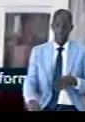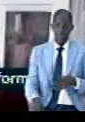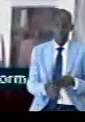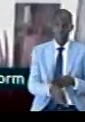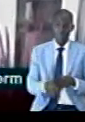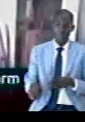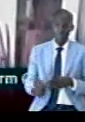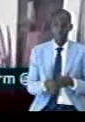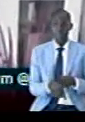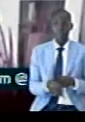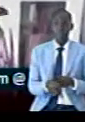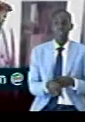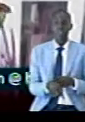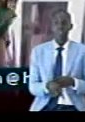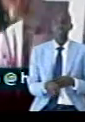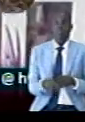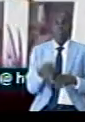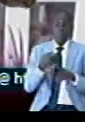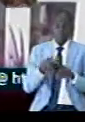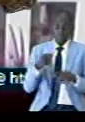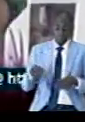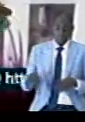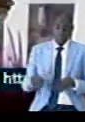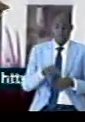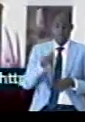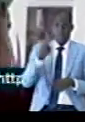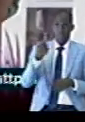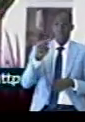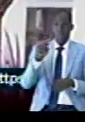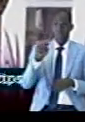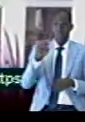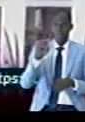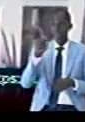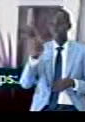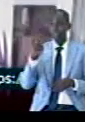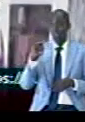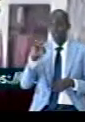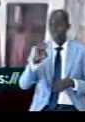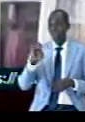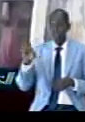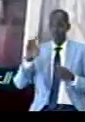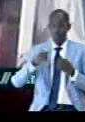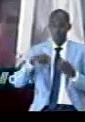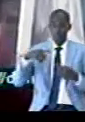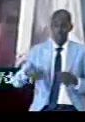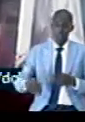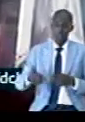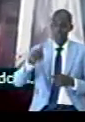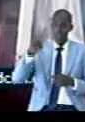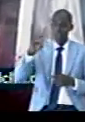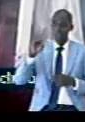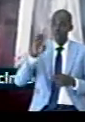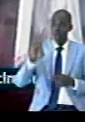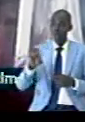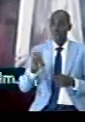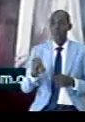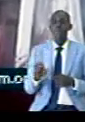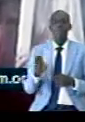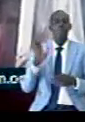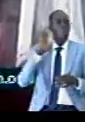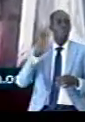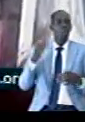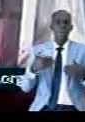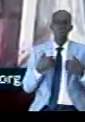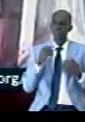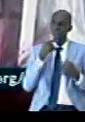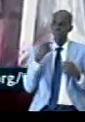to the toe, I will not sleep. My leg will be paining me. They say it's a rheumatism. Most one will